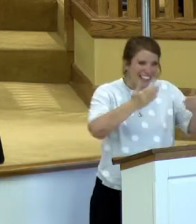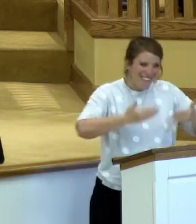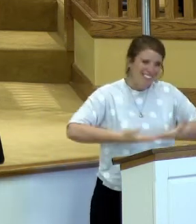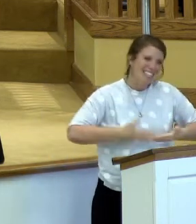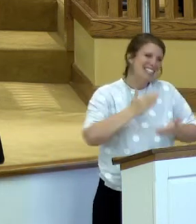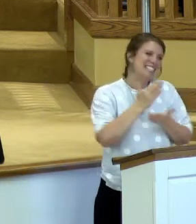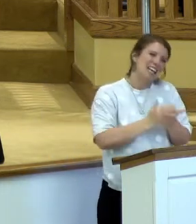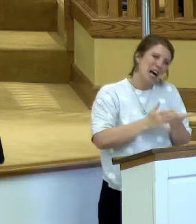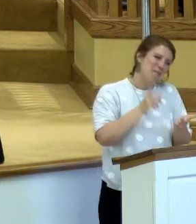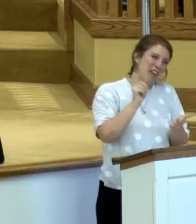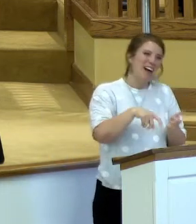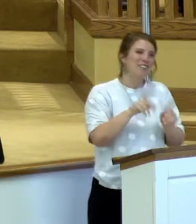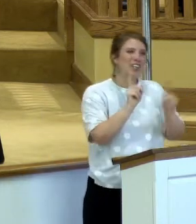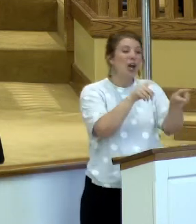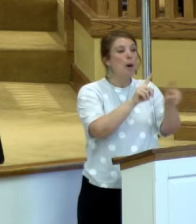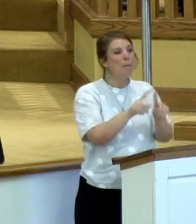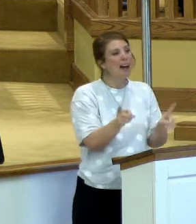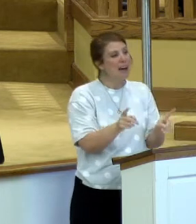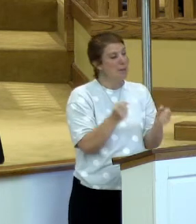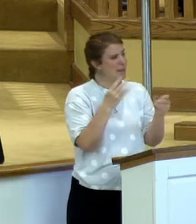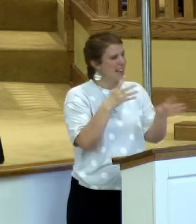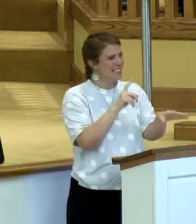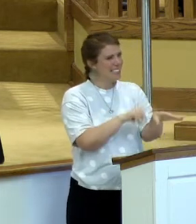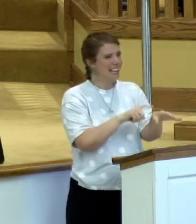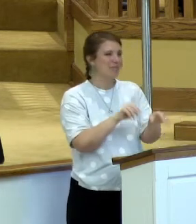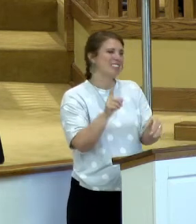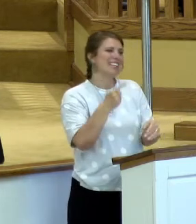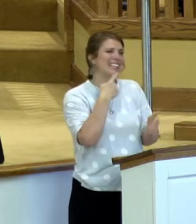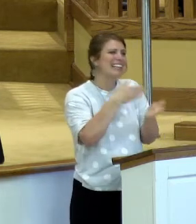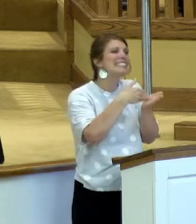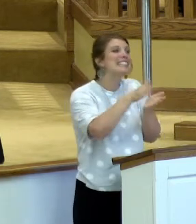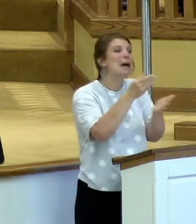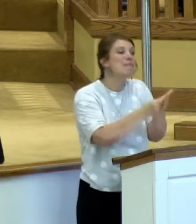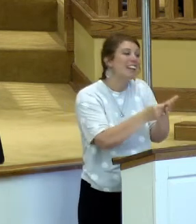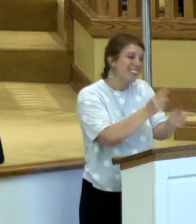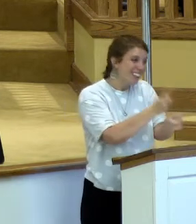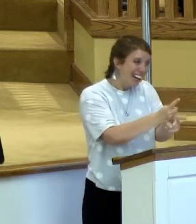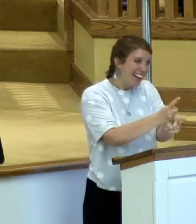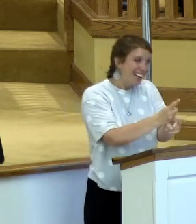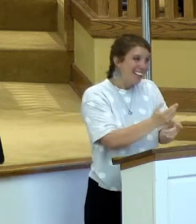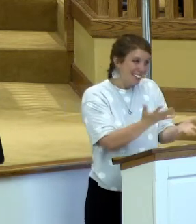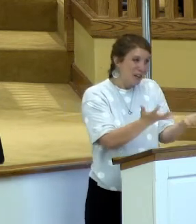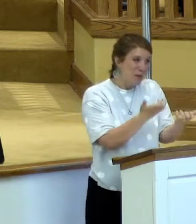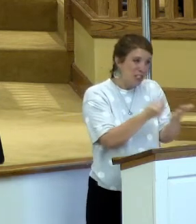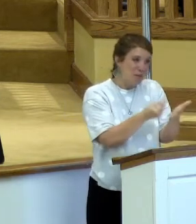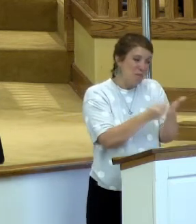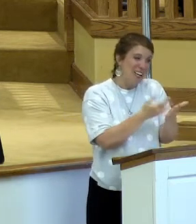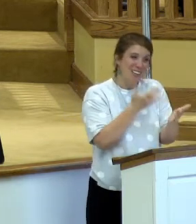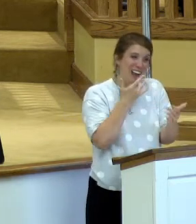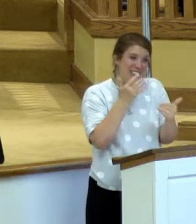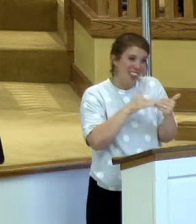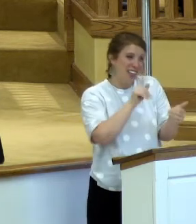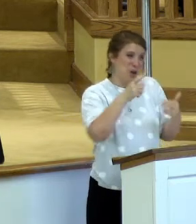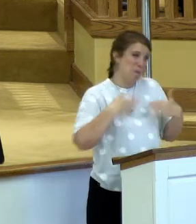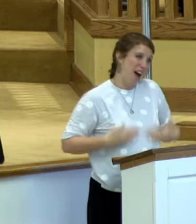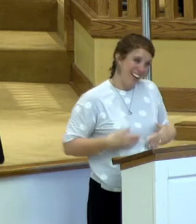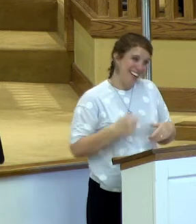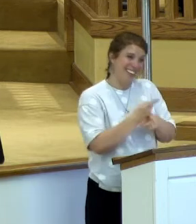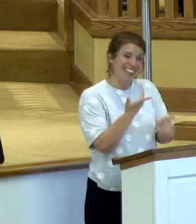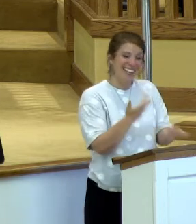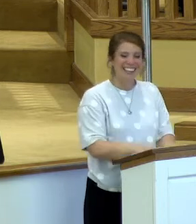there's some wedding invitations you got to be at, but a lot of times they're just saying, send money, right? We'd rather your money be here than your body,